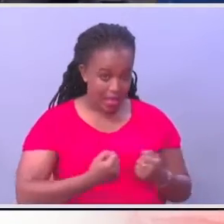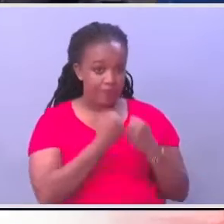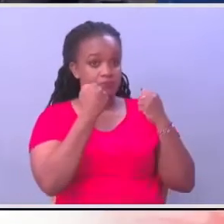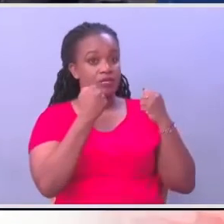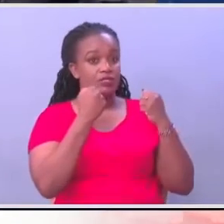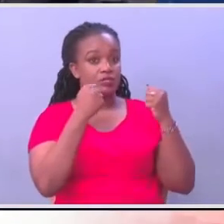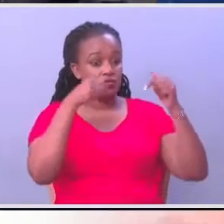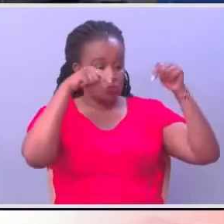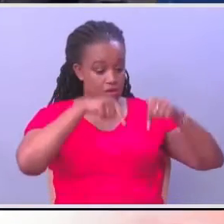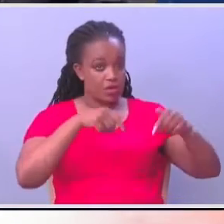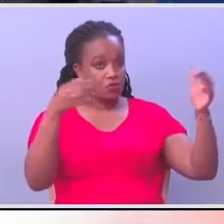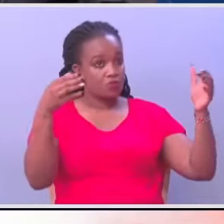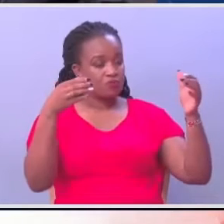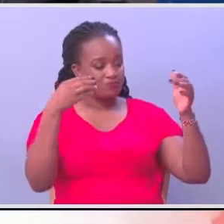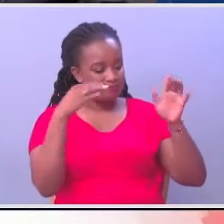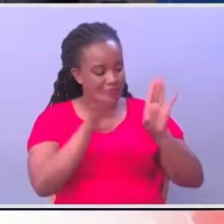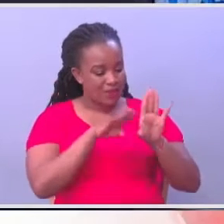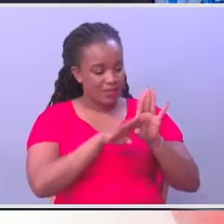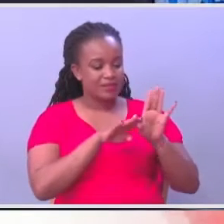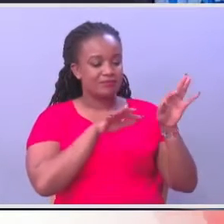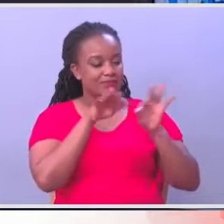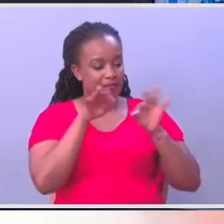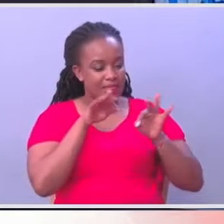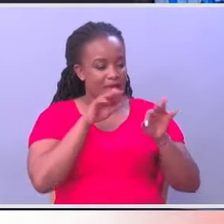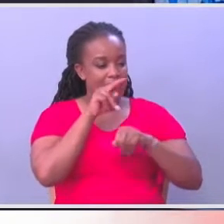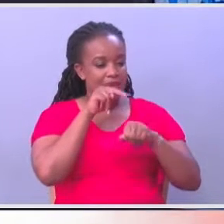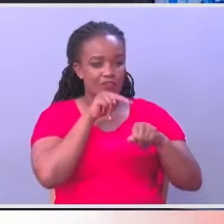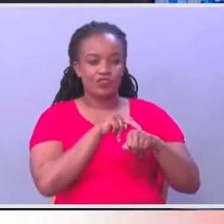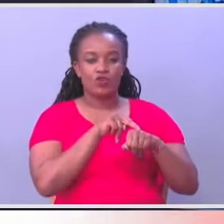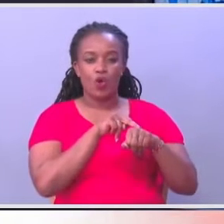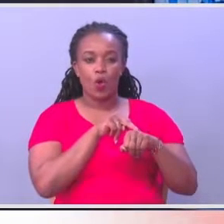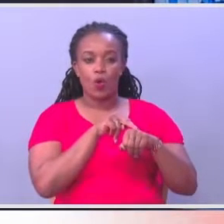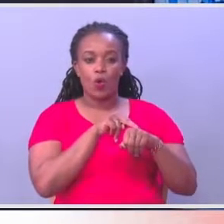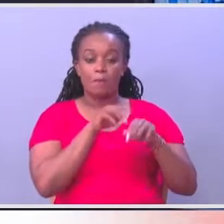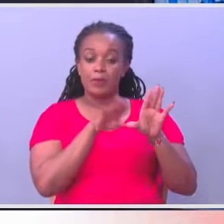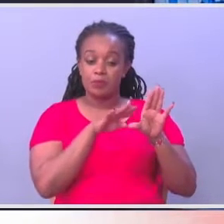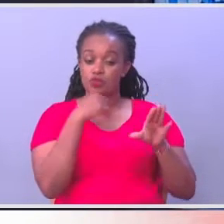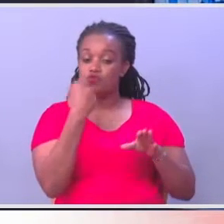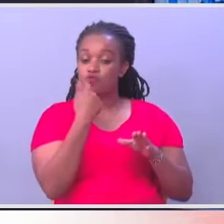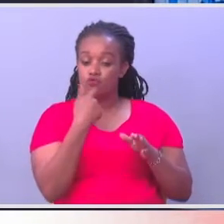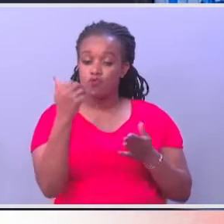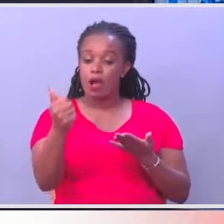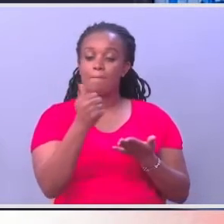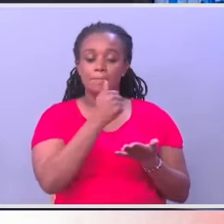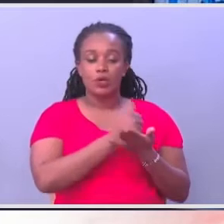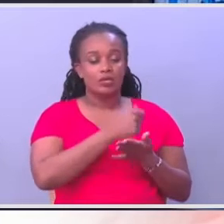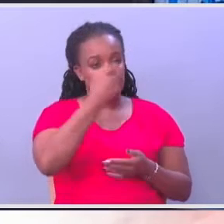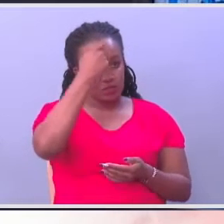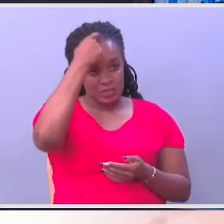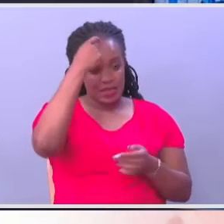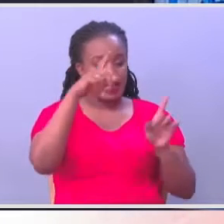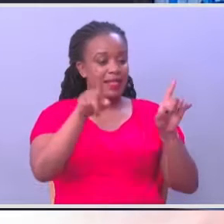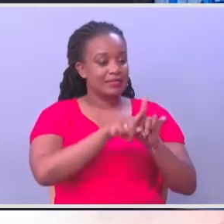of the party says there were national delegates members who endorsed Moses Wetangula as the